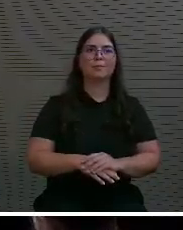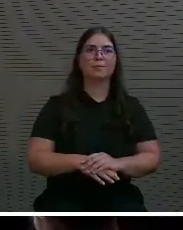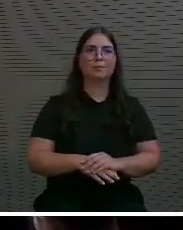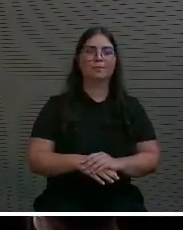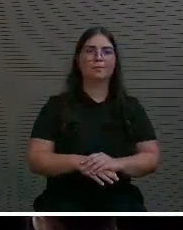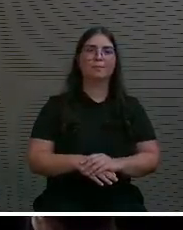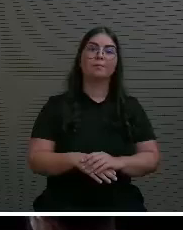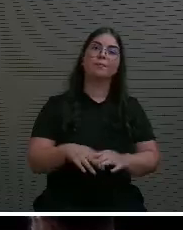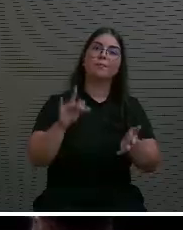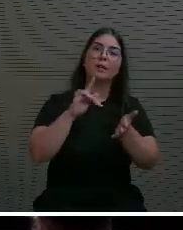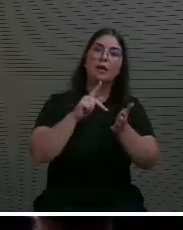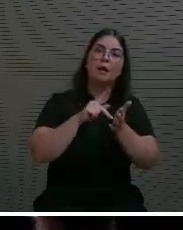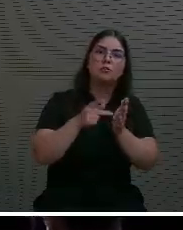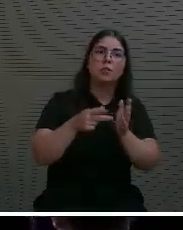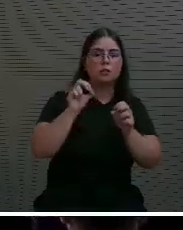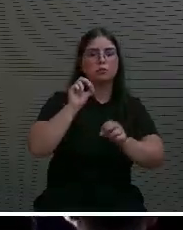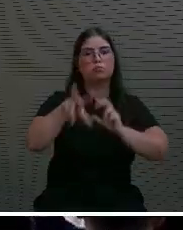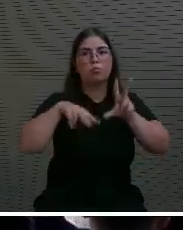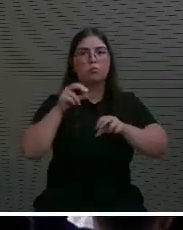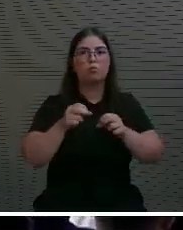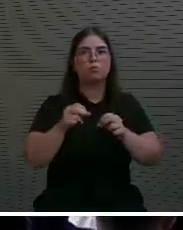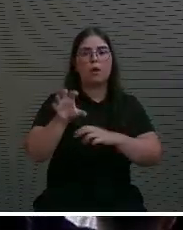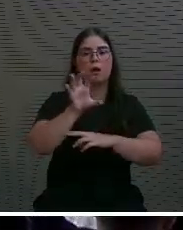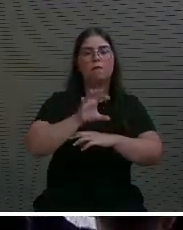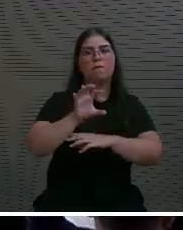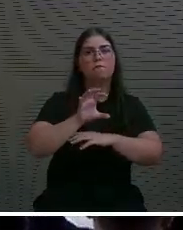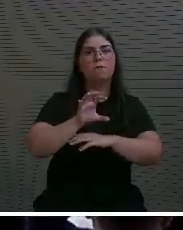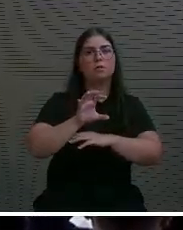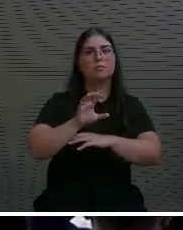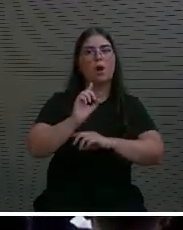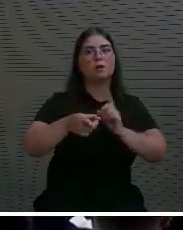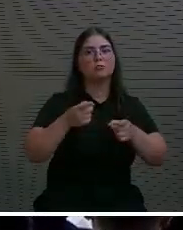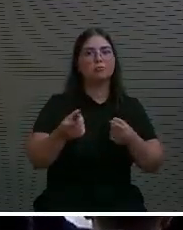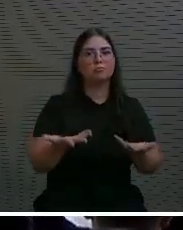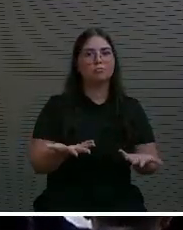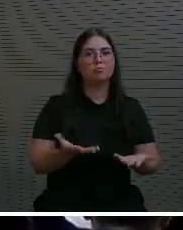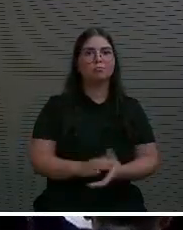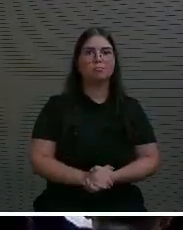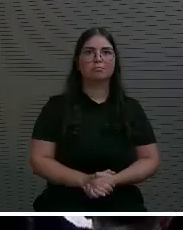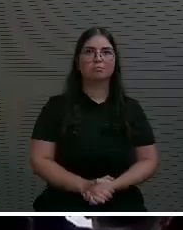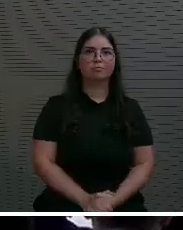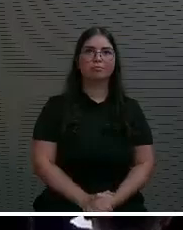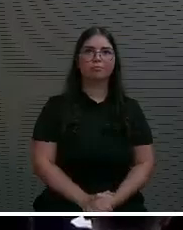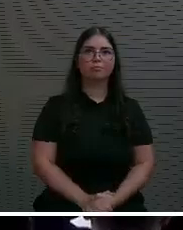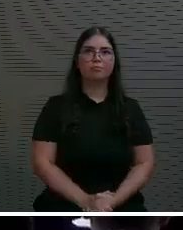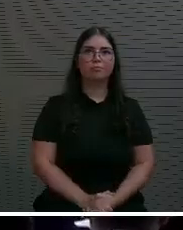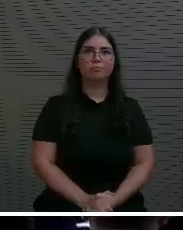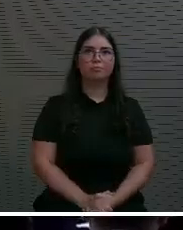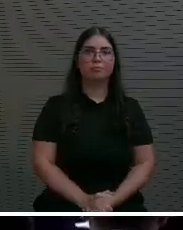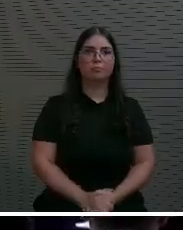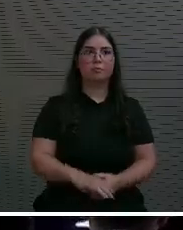work, I like to use this analogy. I want to move a GPS system from my old car into my new